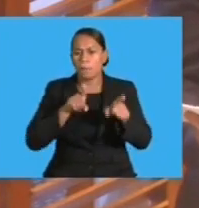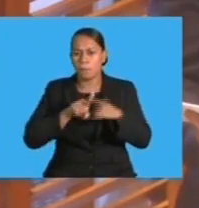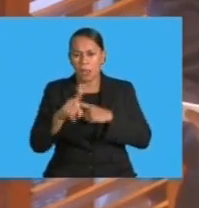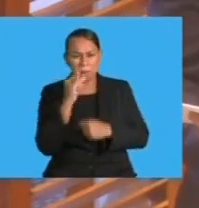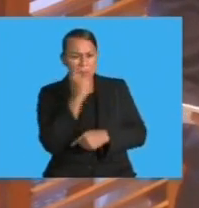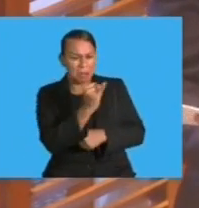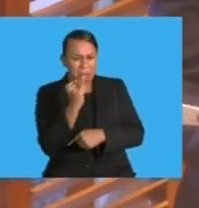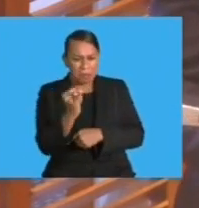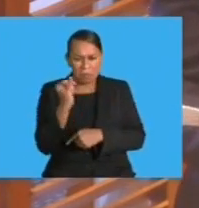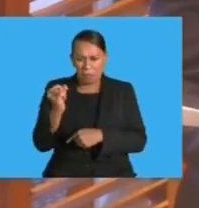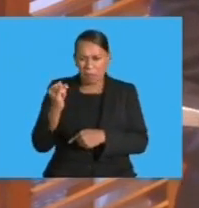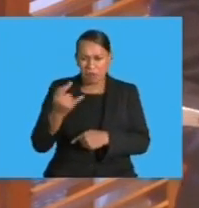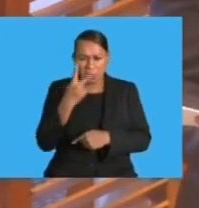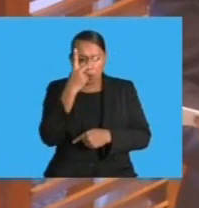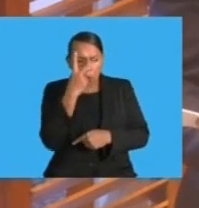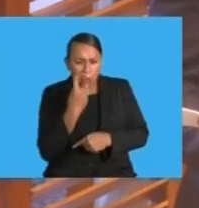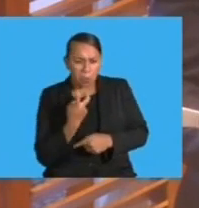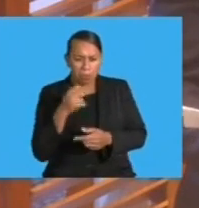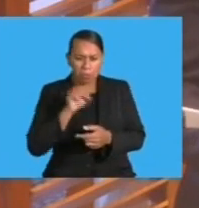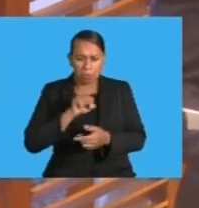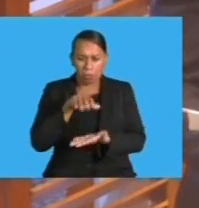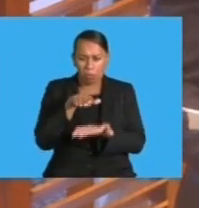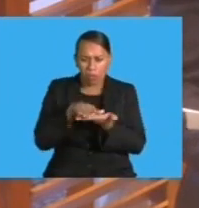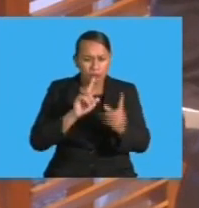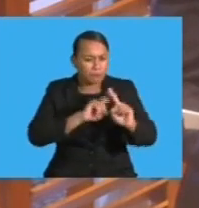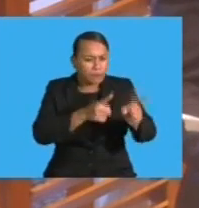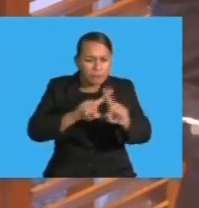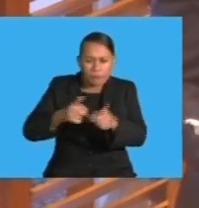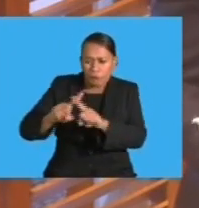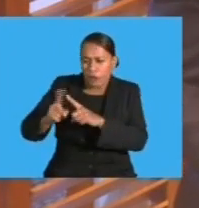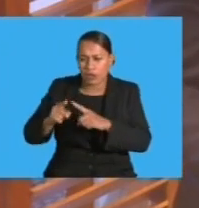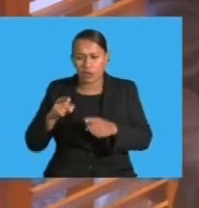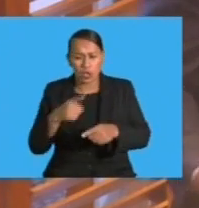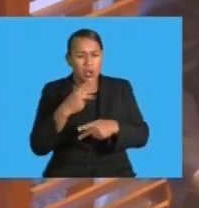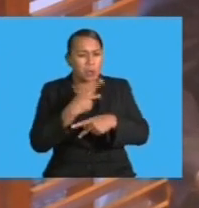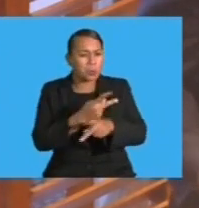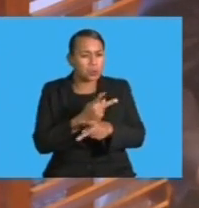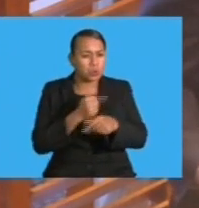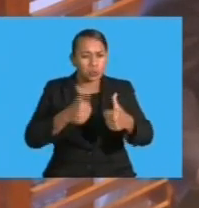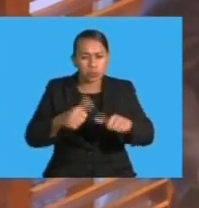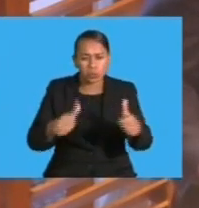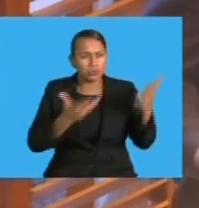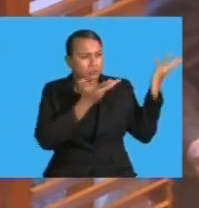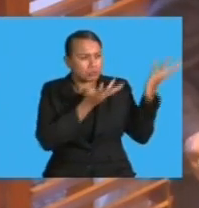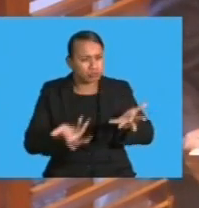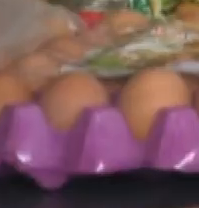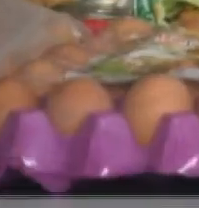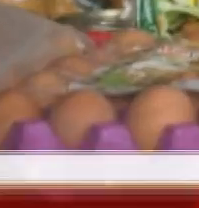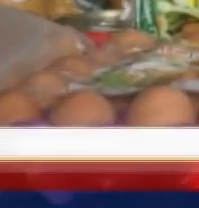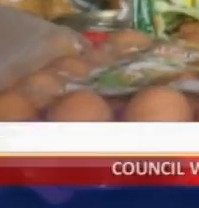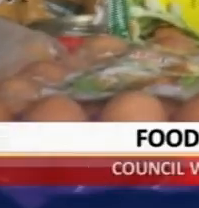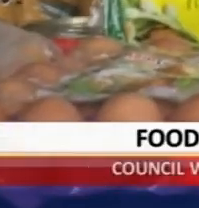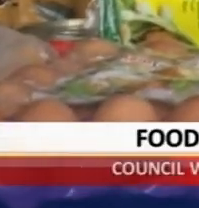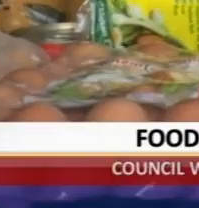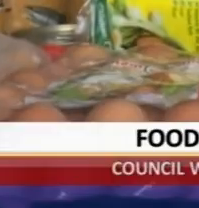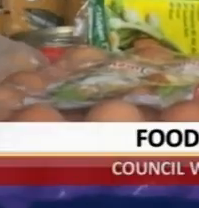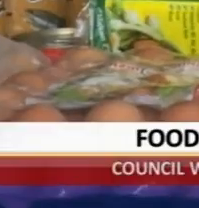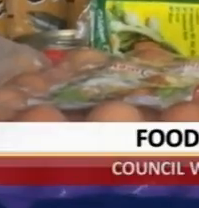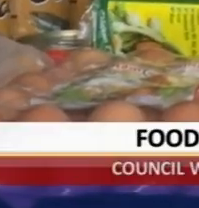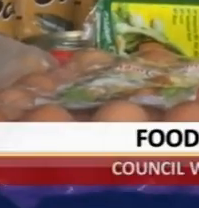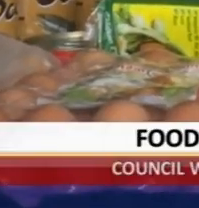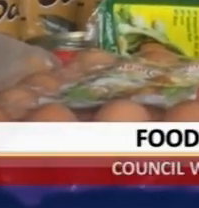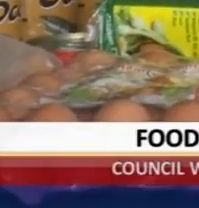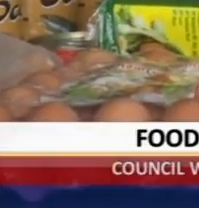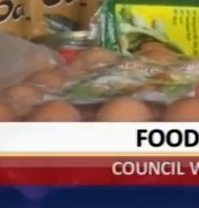animal byproducts, and this has resulted in health and environmental issues from the consumer compliance side. In response,